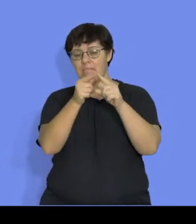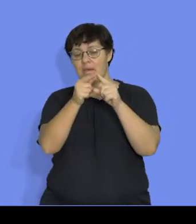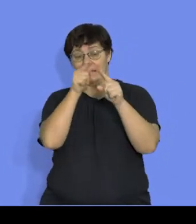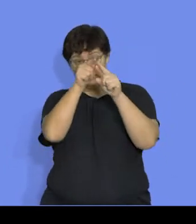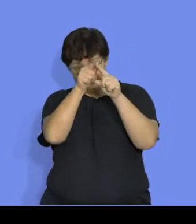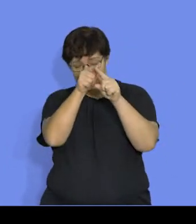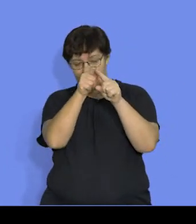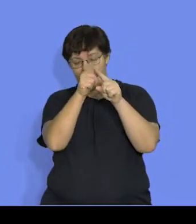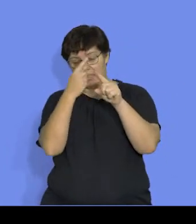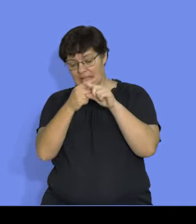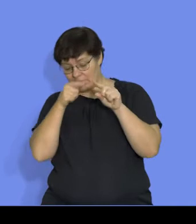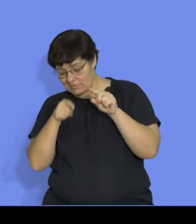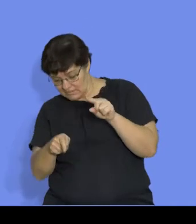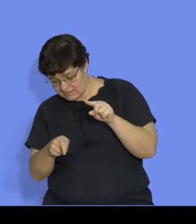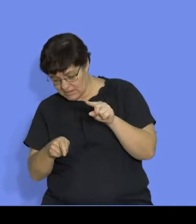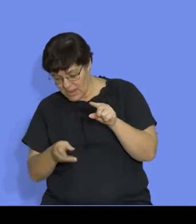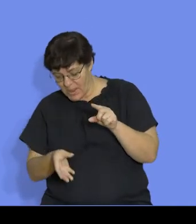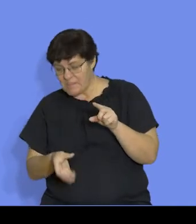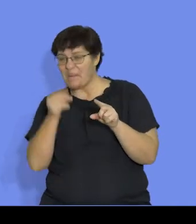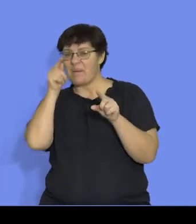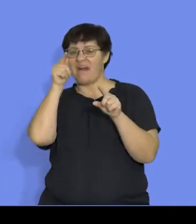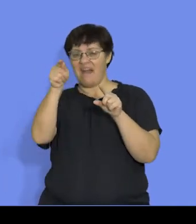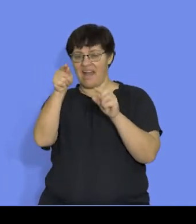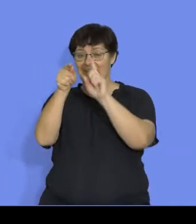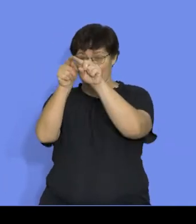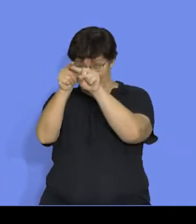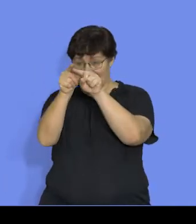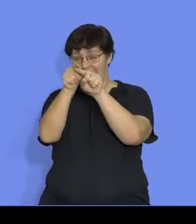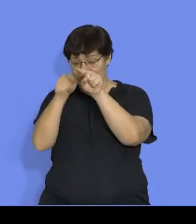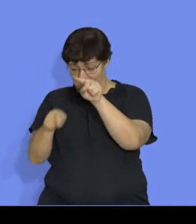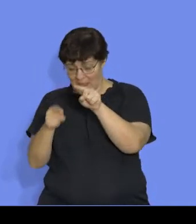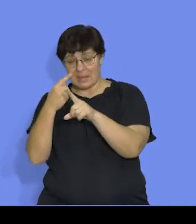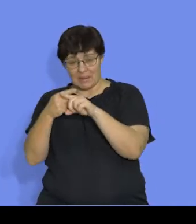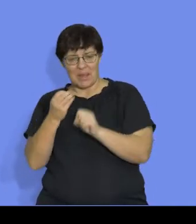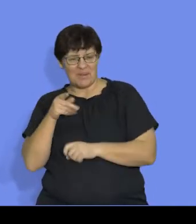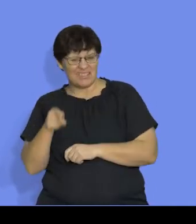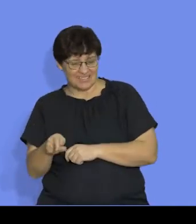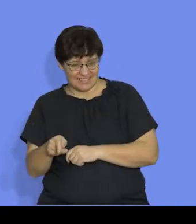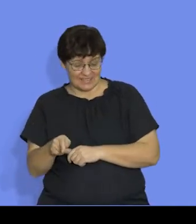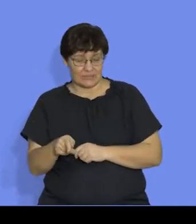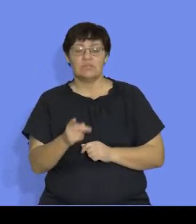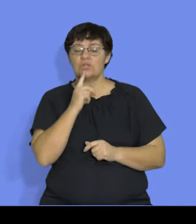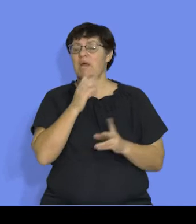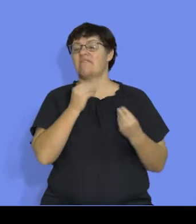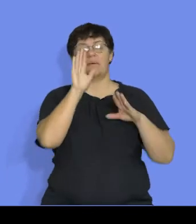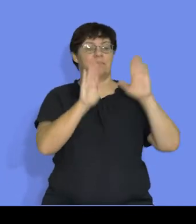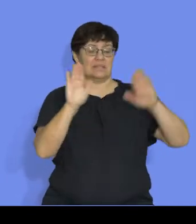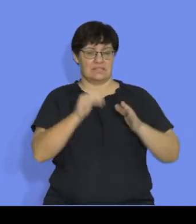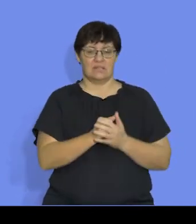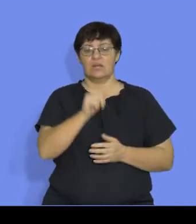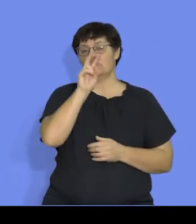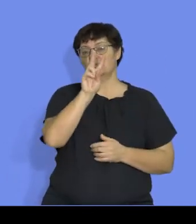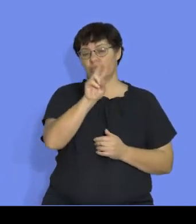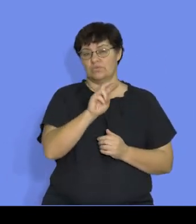term is multiplied by in order to get to the next term. So if I give you the pattern